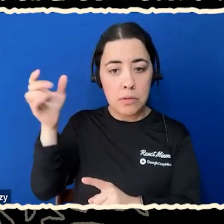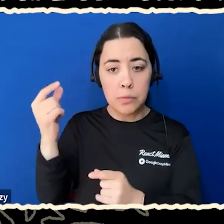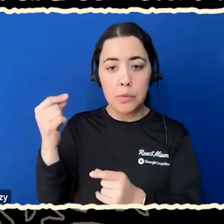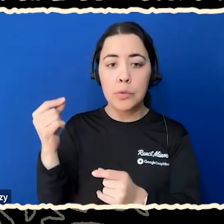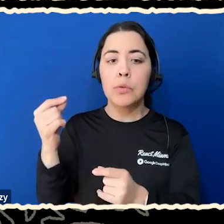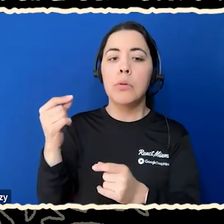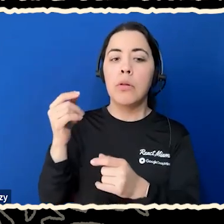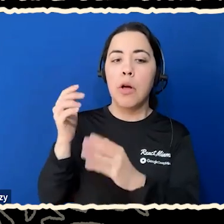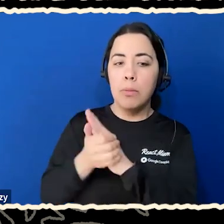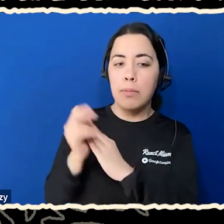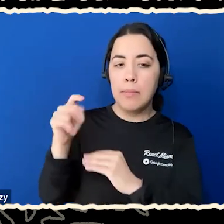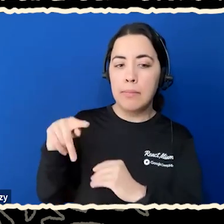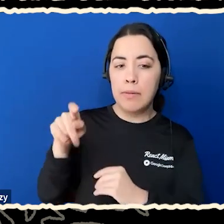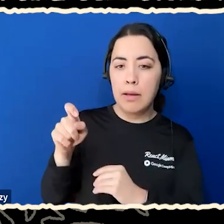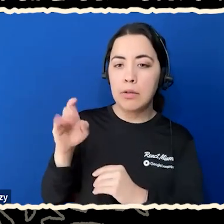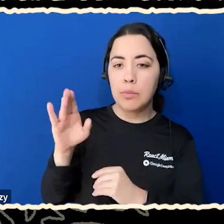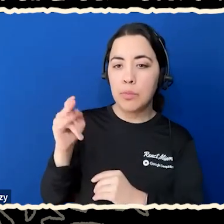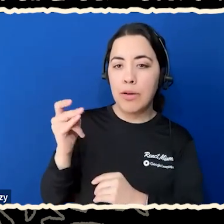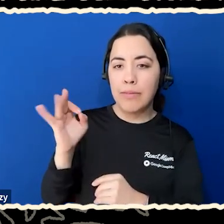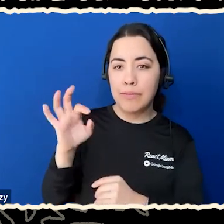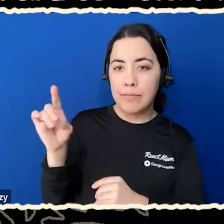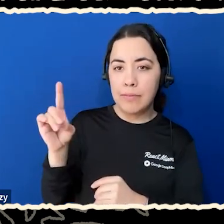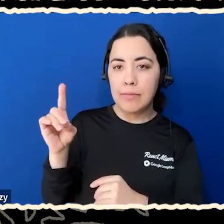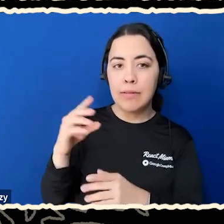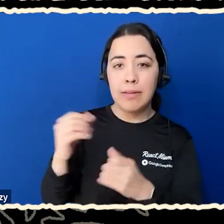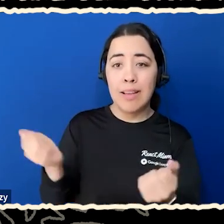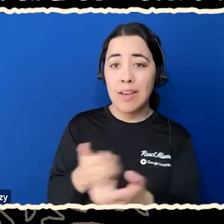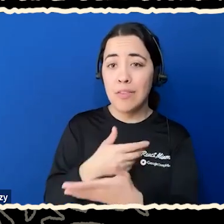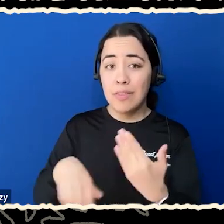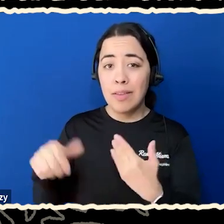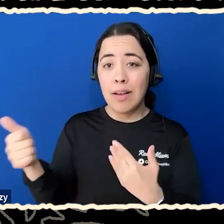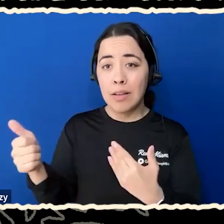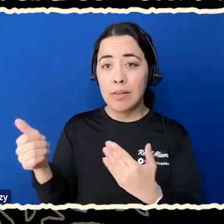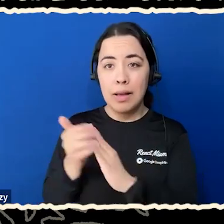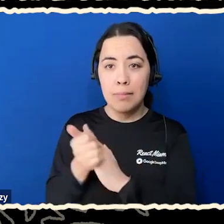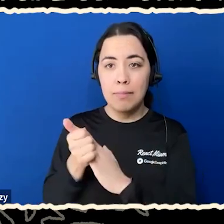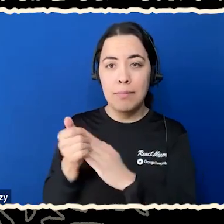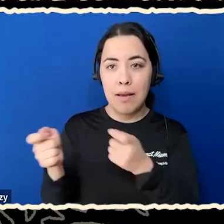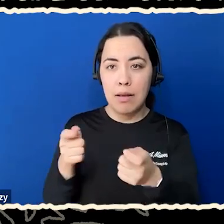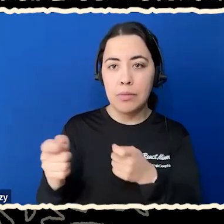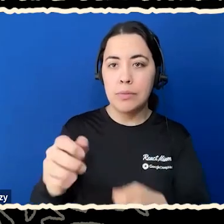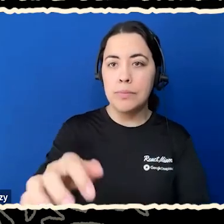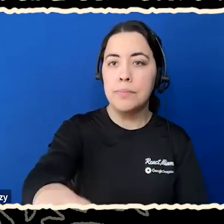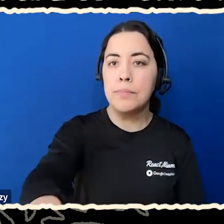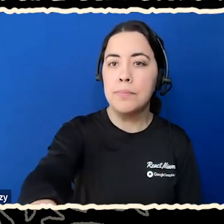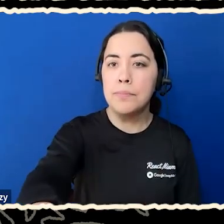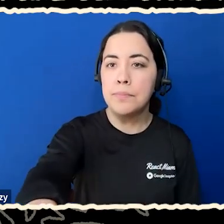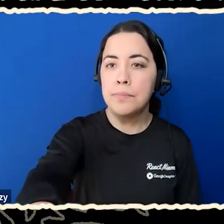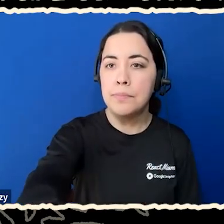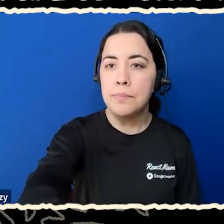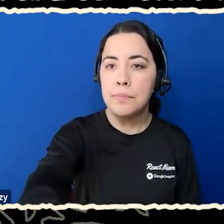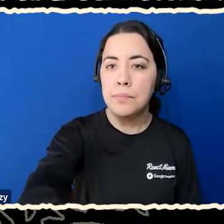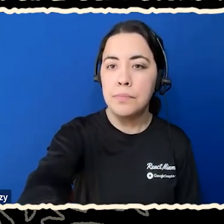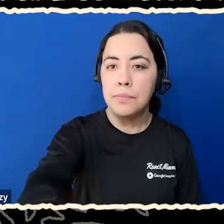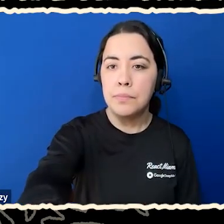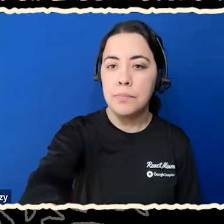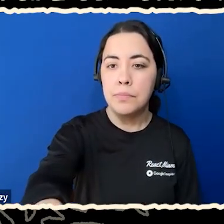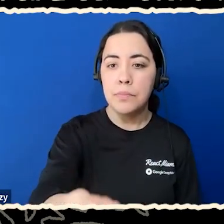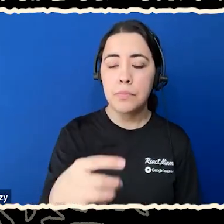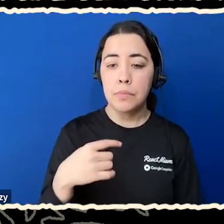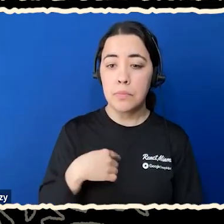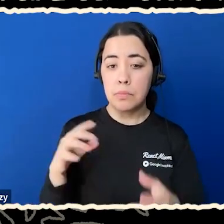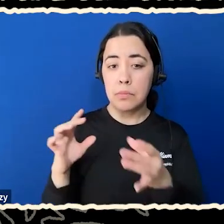package for iOS or Android, and everything else will be handled automatically. This here is the line that I